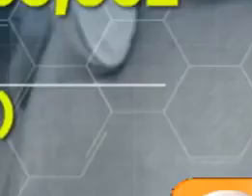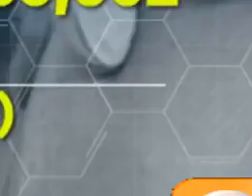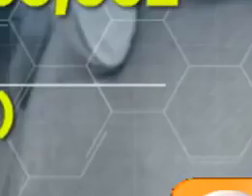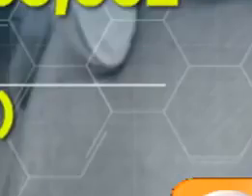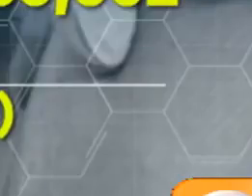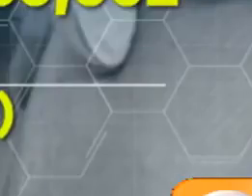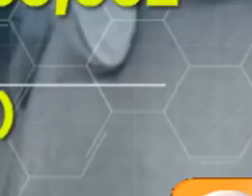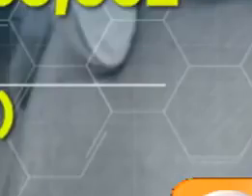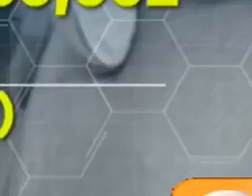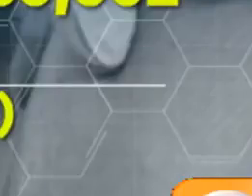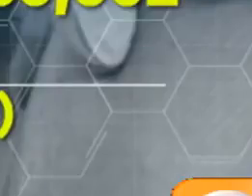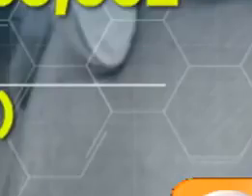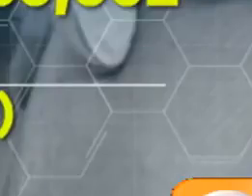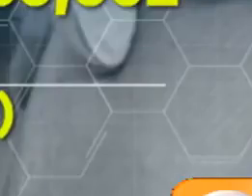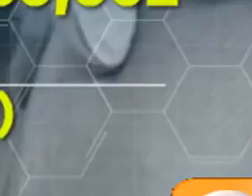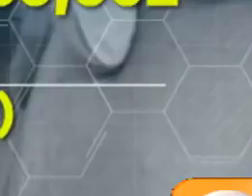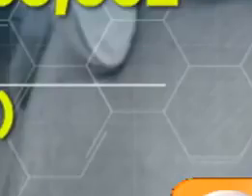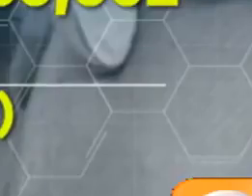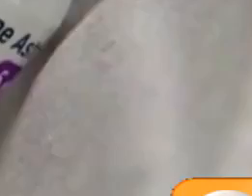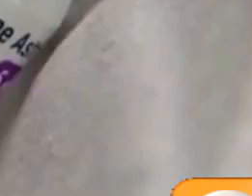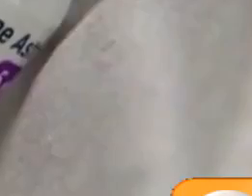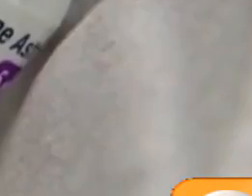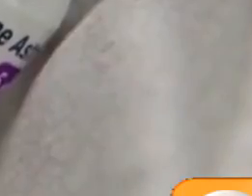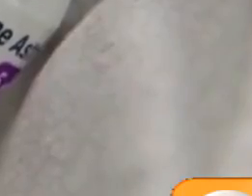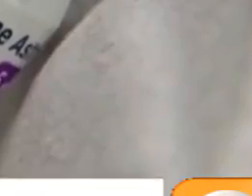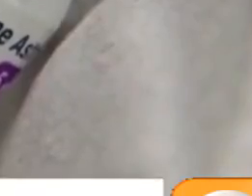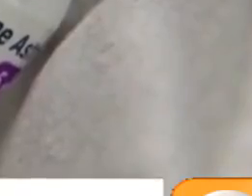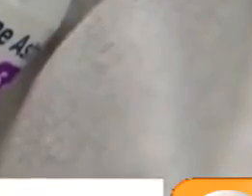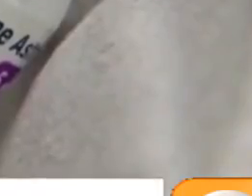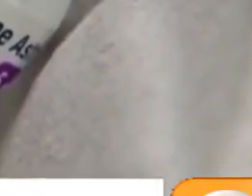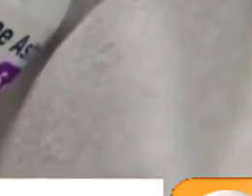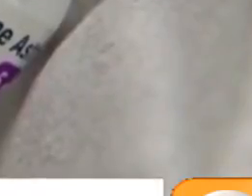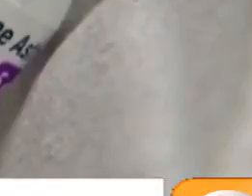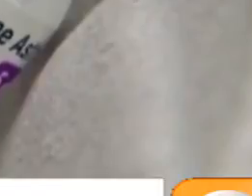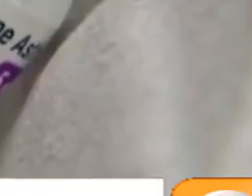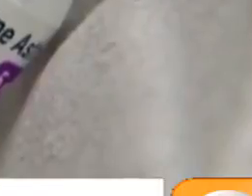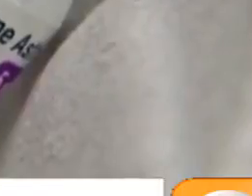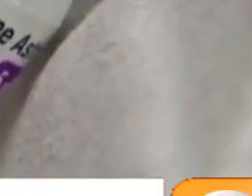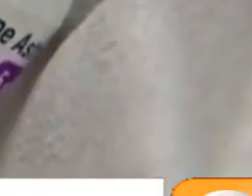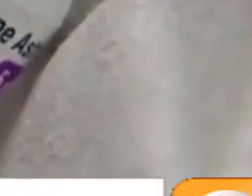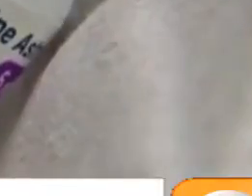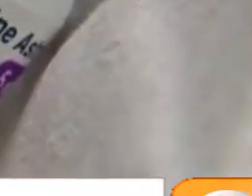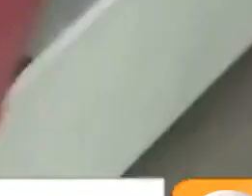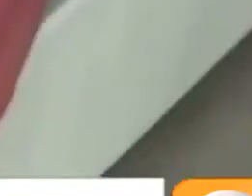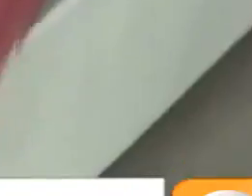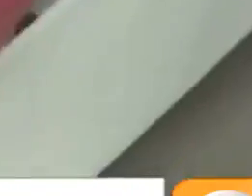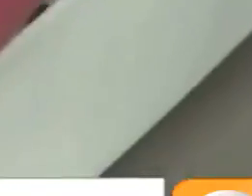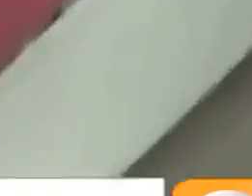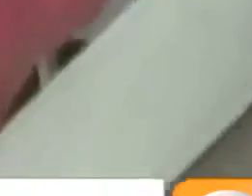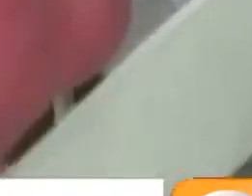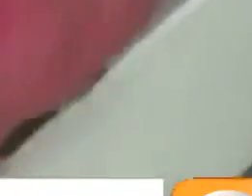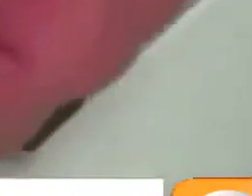about 50,000 doses remain in stock across the country. A study in South Korea could turn the fortunes for the